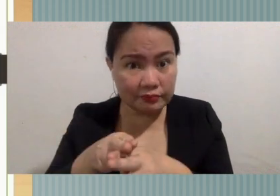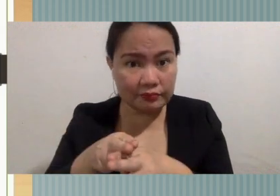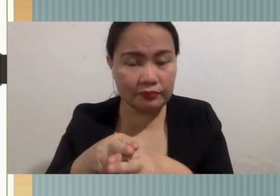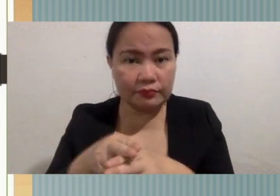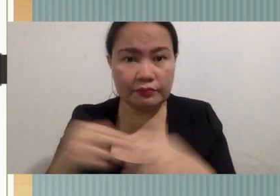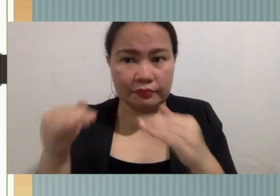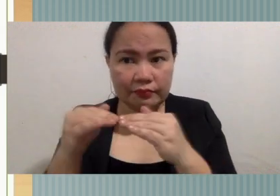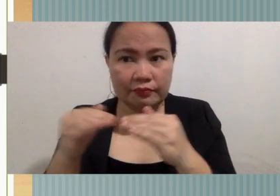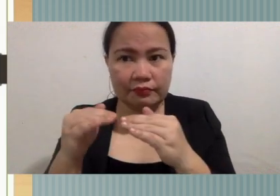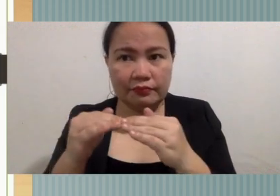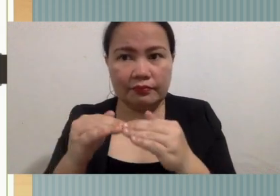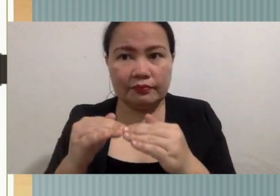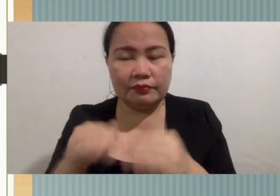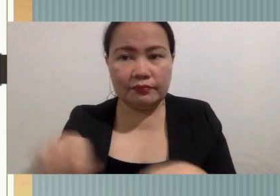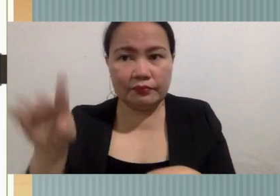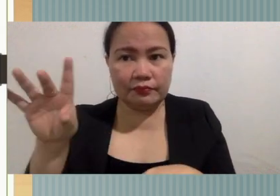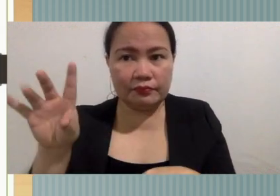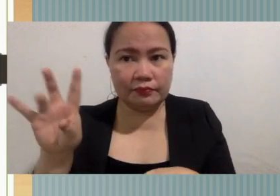to.